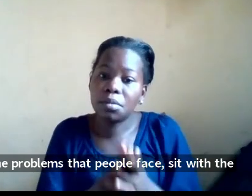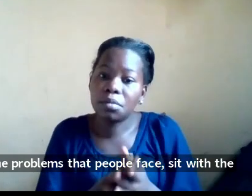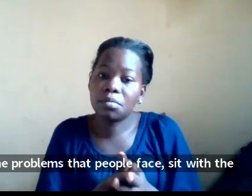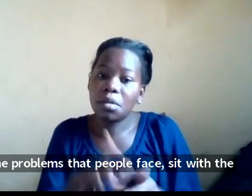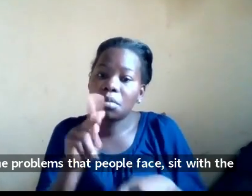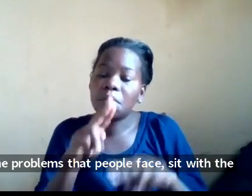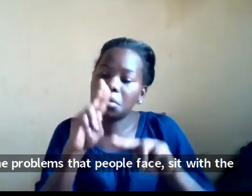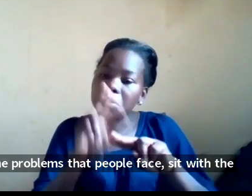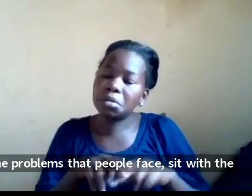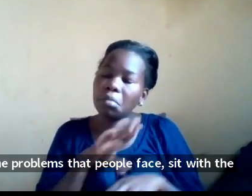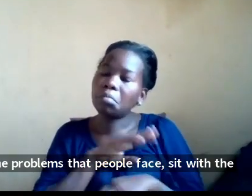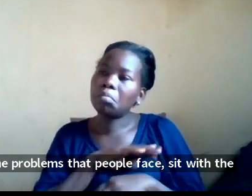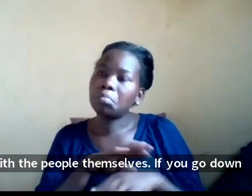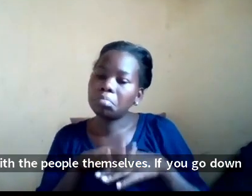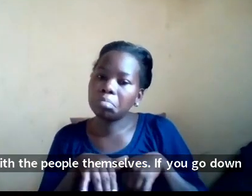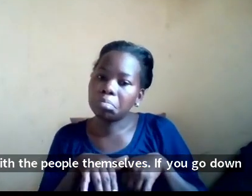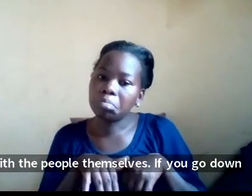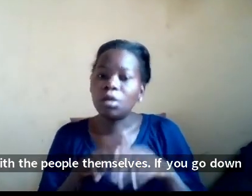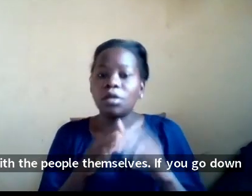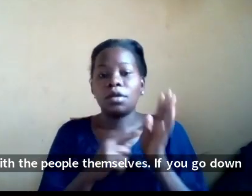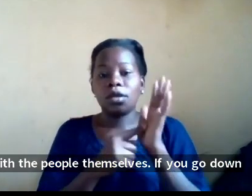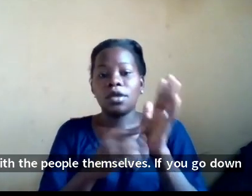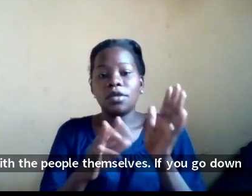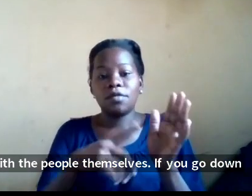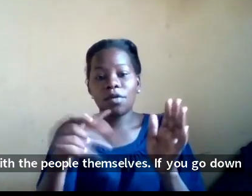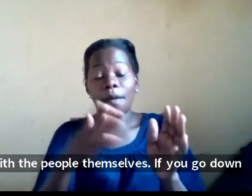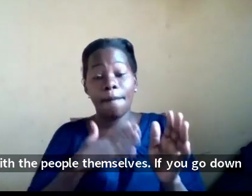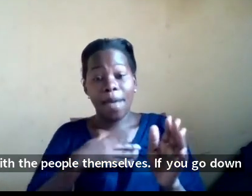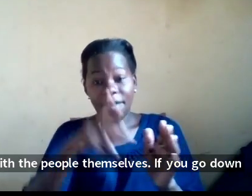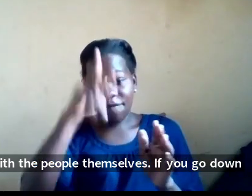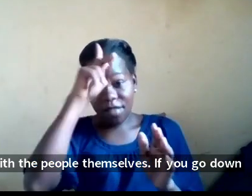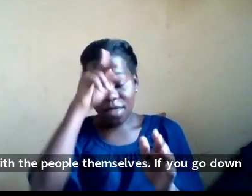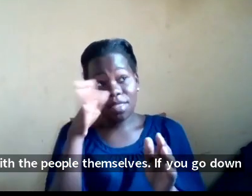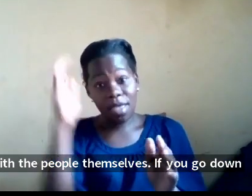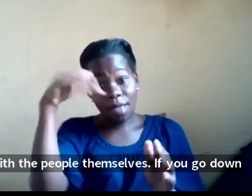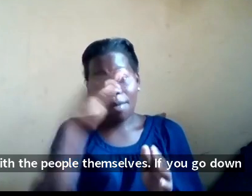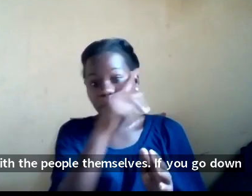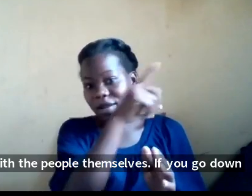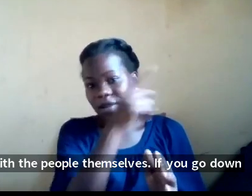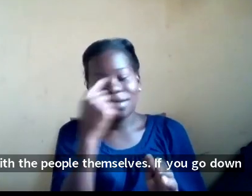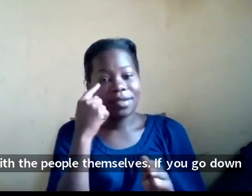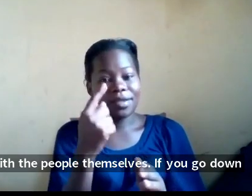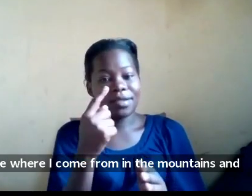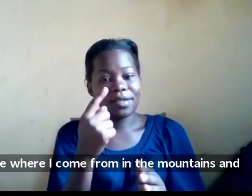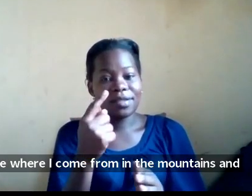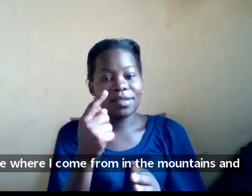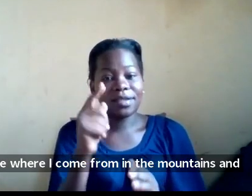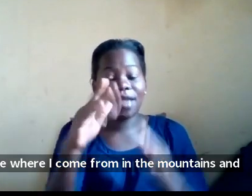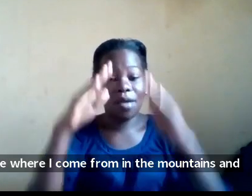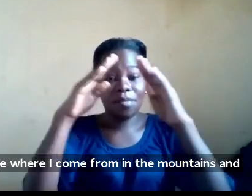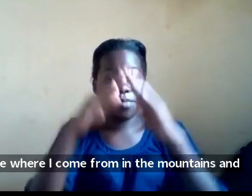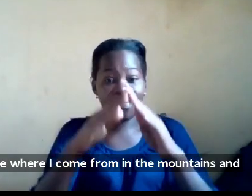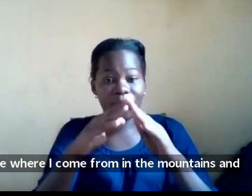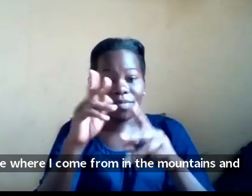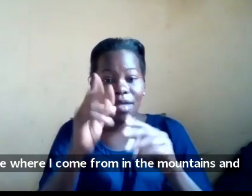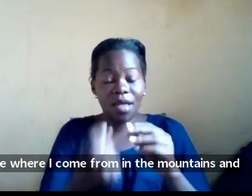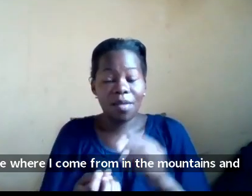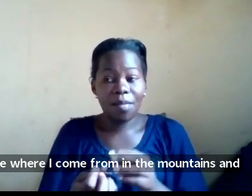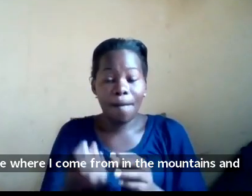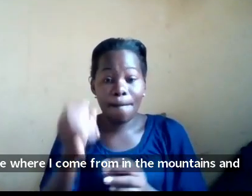sit with the people themselves. If you go down to my village where I come from in the mountains, I like to say there is a plant that people plant to avoid